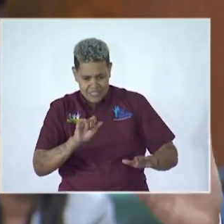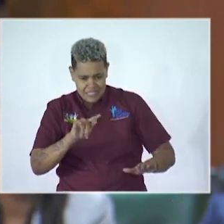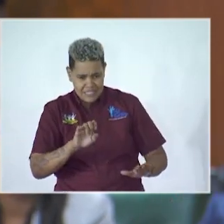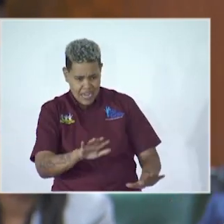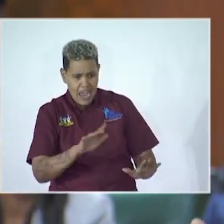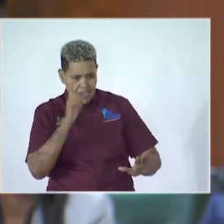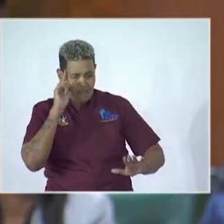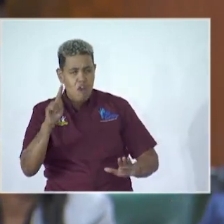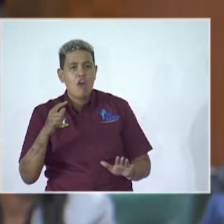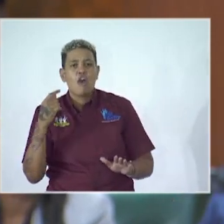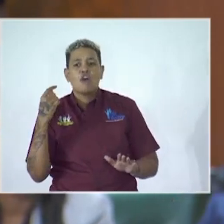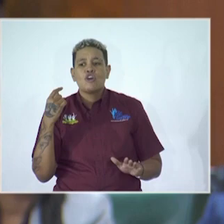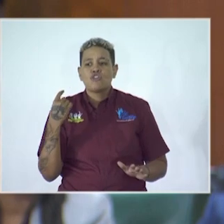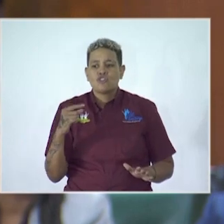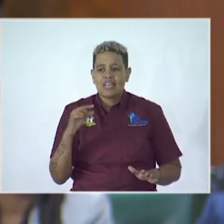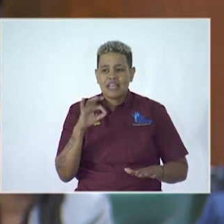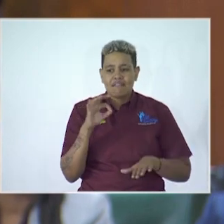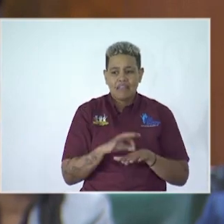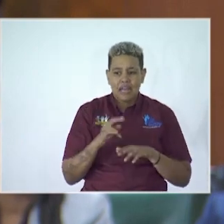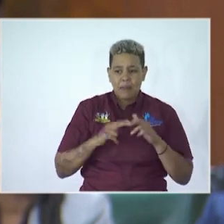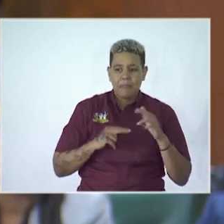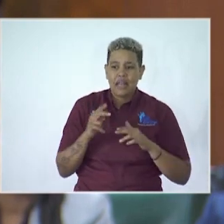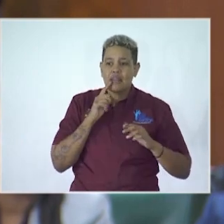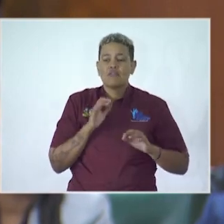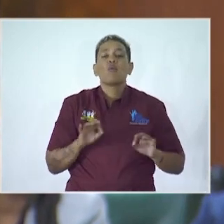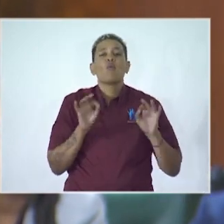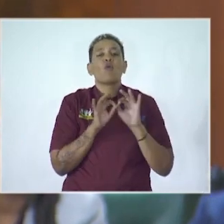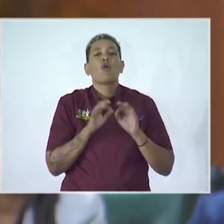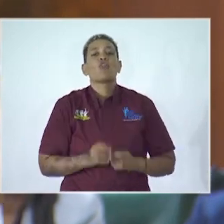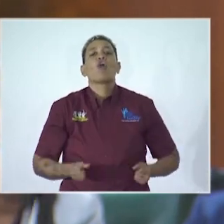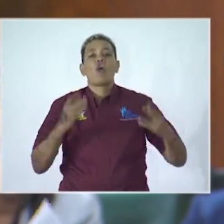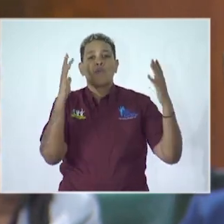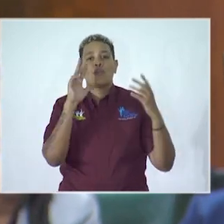a greenfield building valued at some